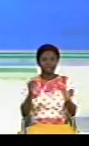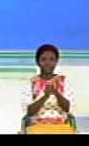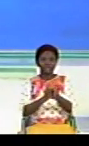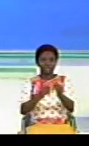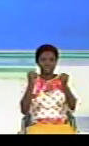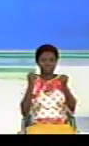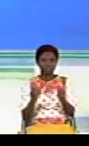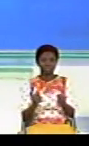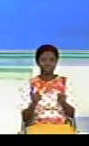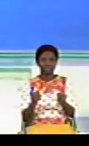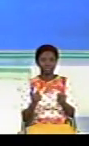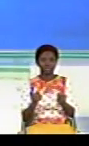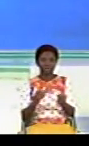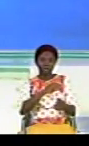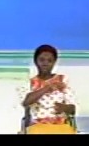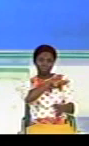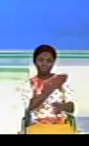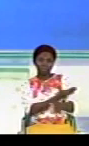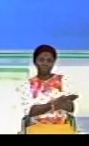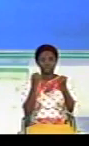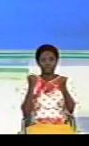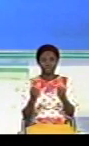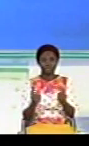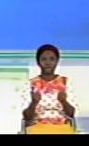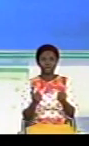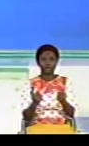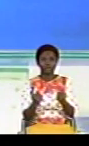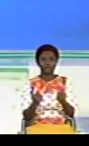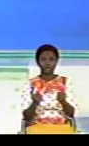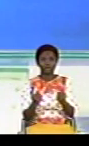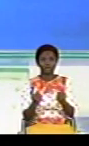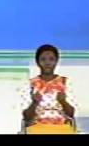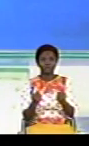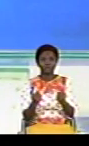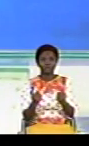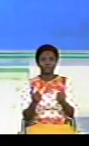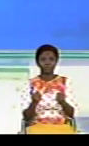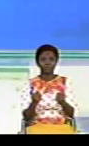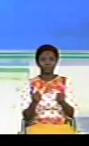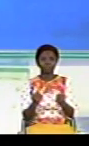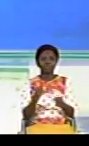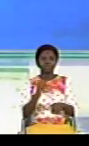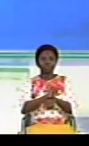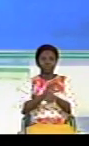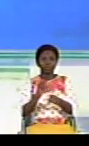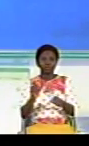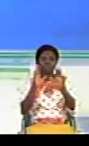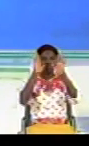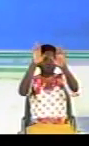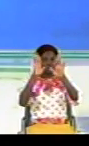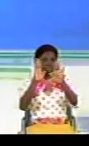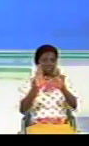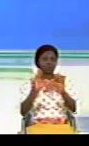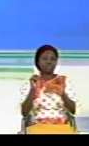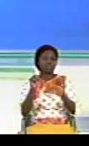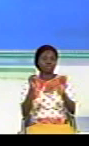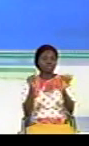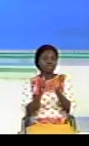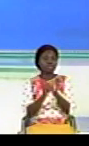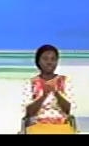mighty power, might, his arm works miracles, that arm works